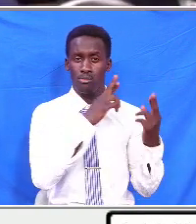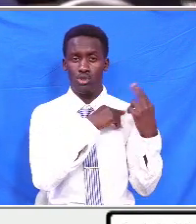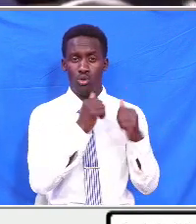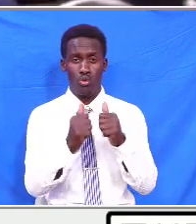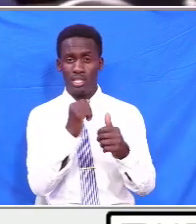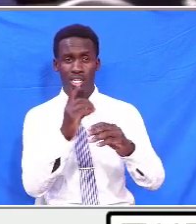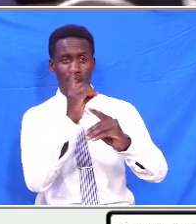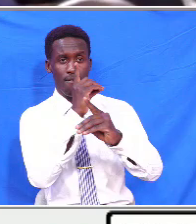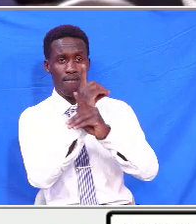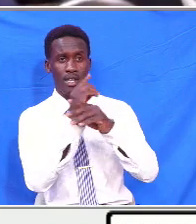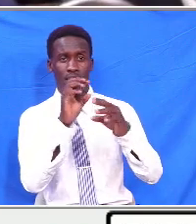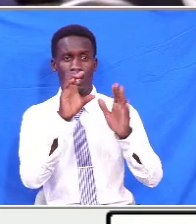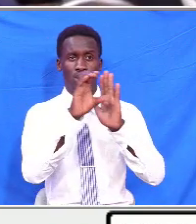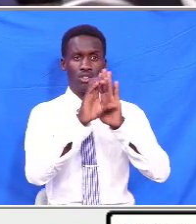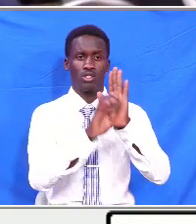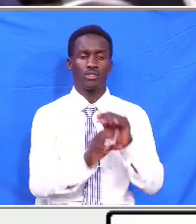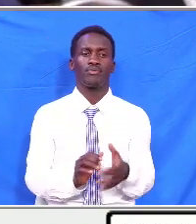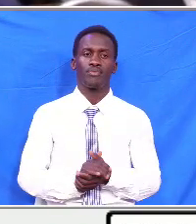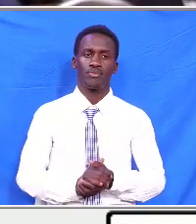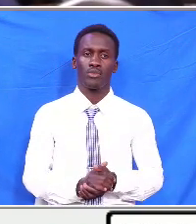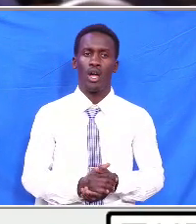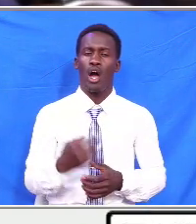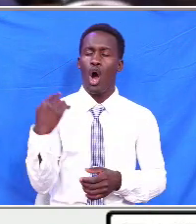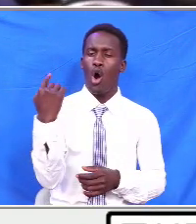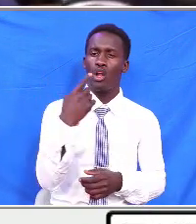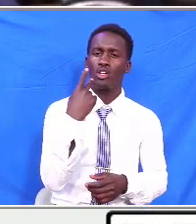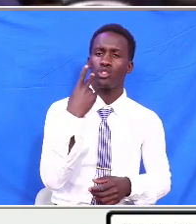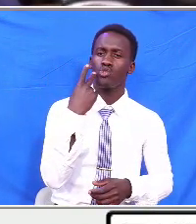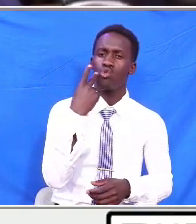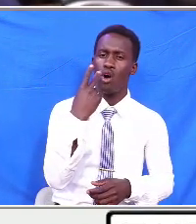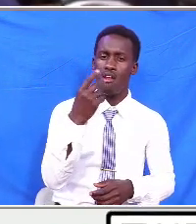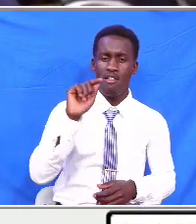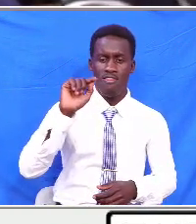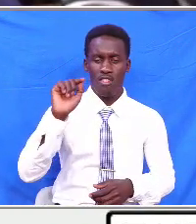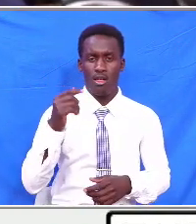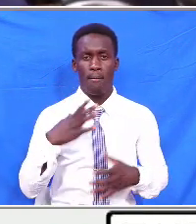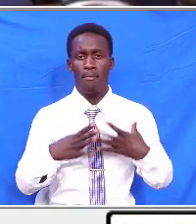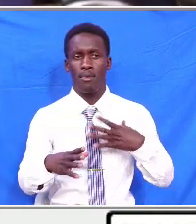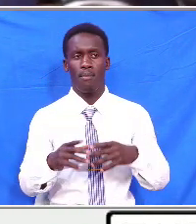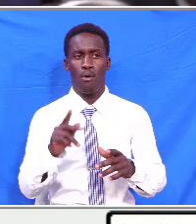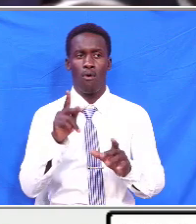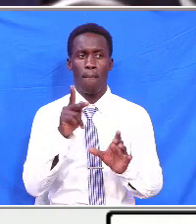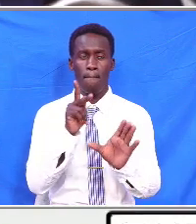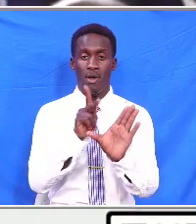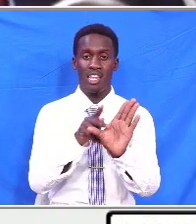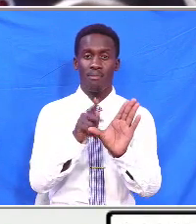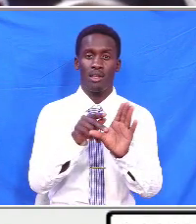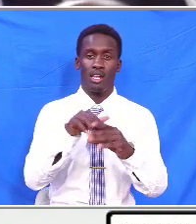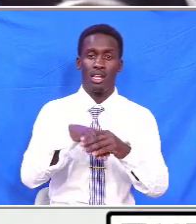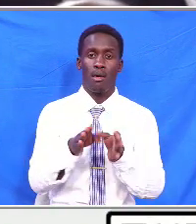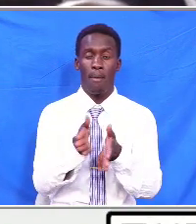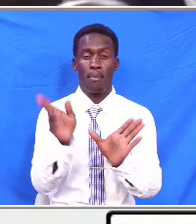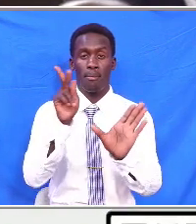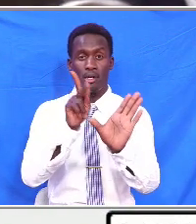constitution. Only 200,000 people purportedly participated in that process. That is